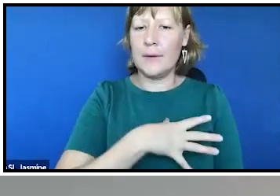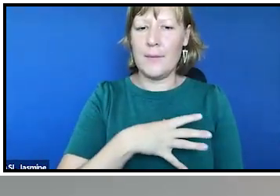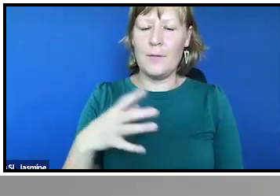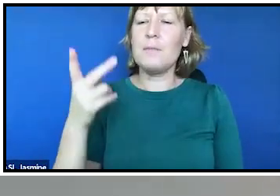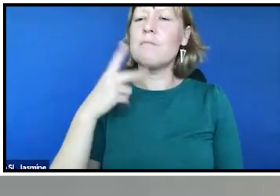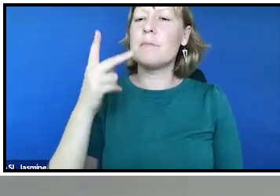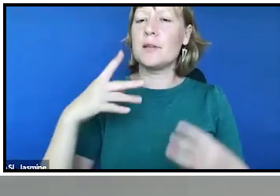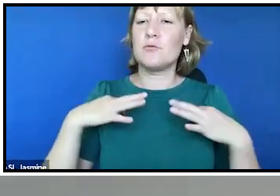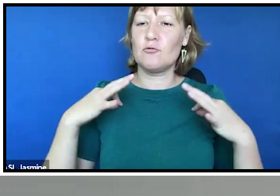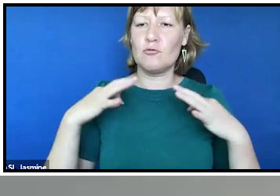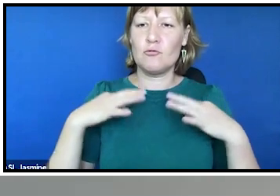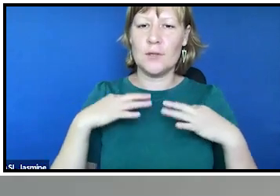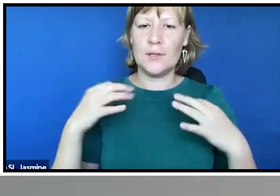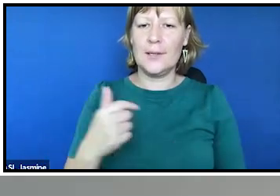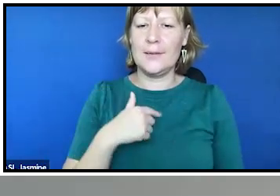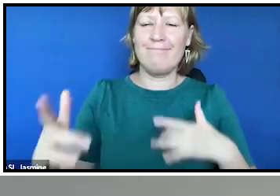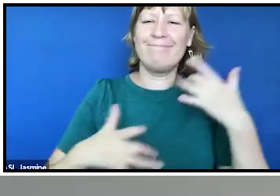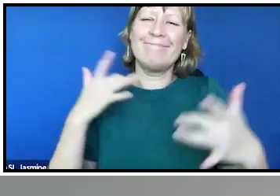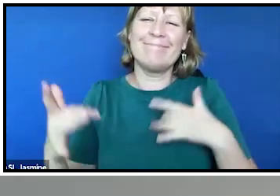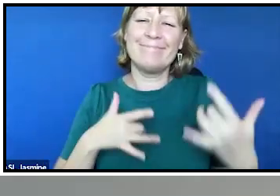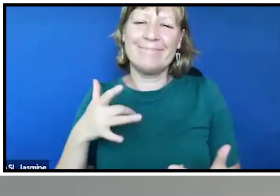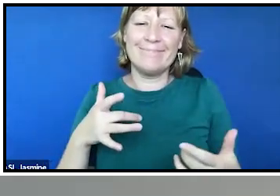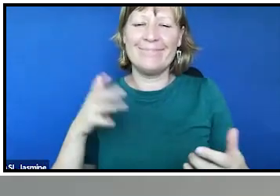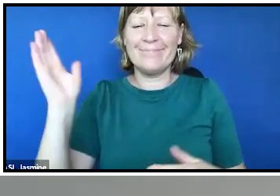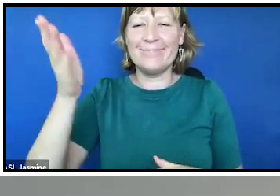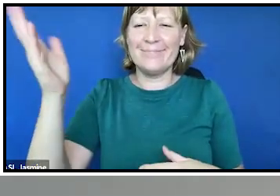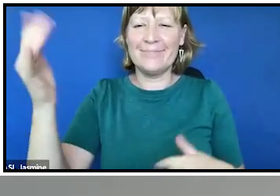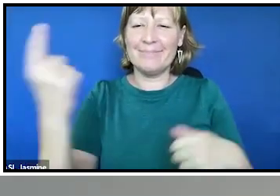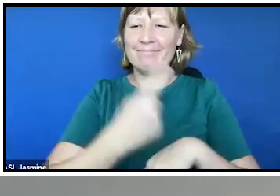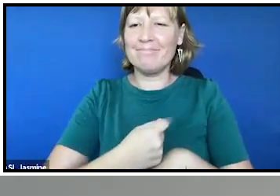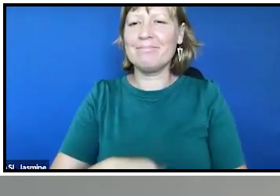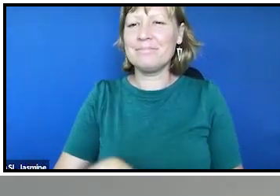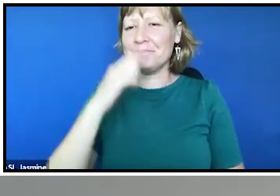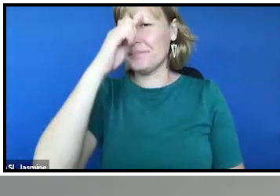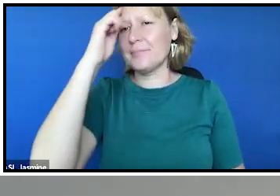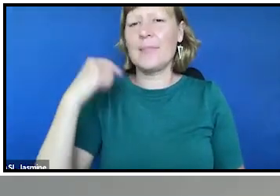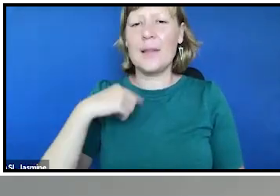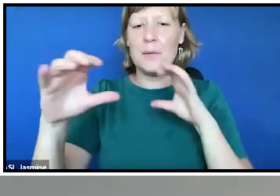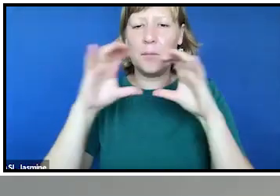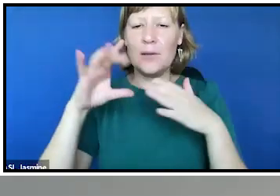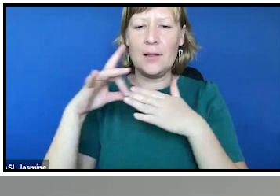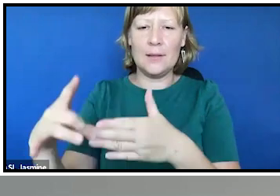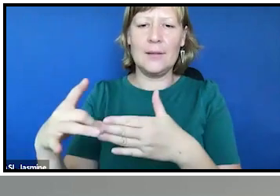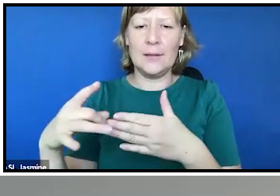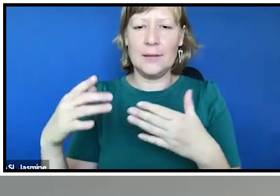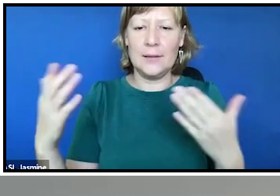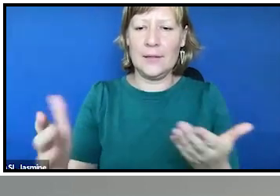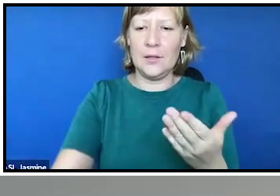shirt, and I am very, very excited to be talking to everyone here. I am the communications lead here on